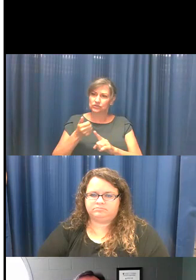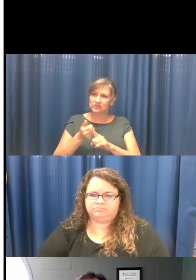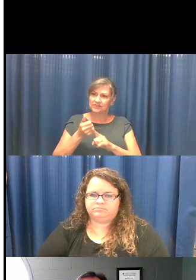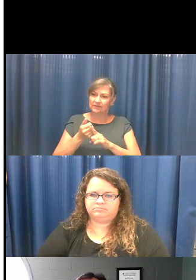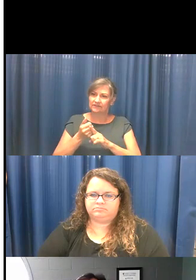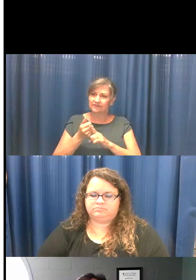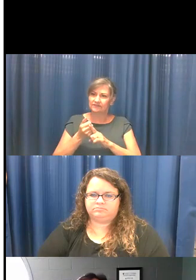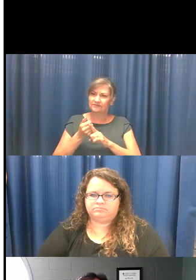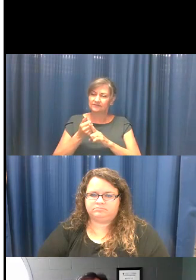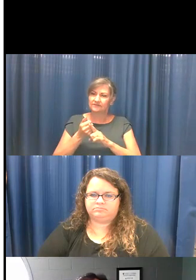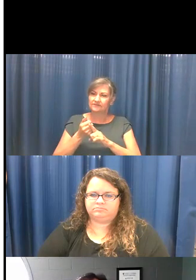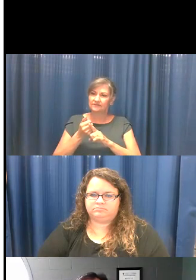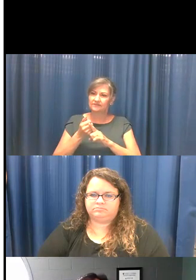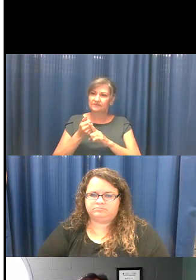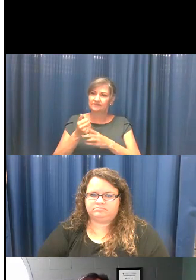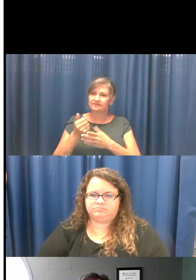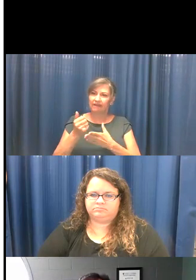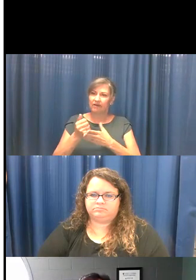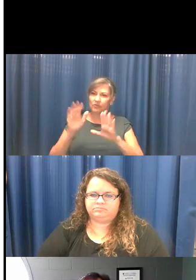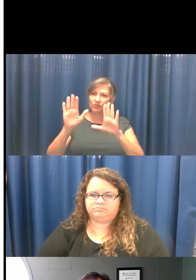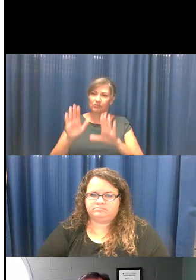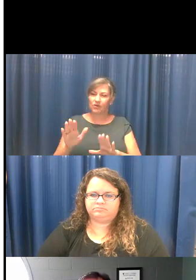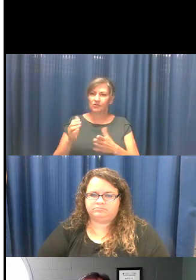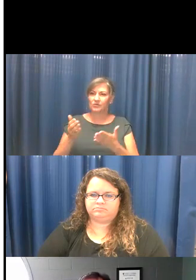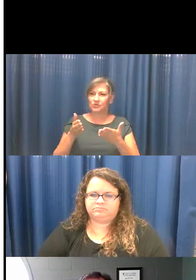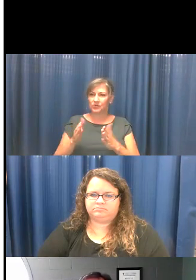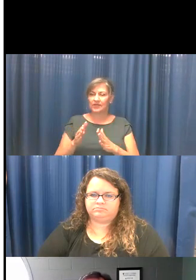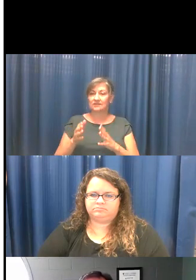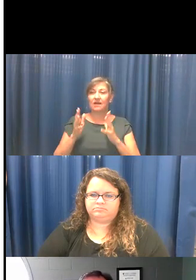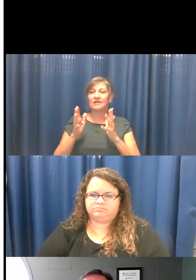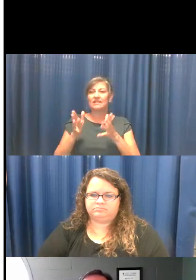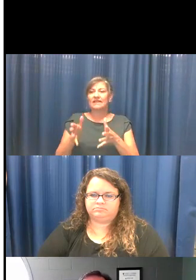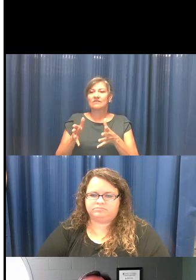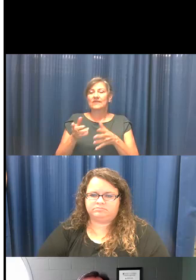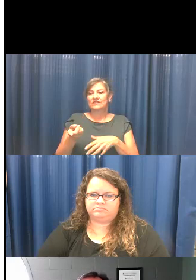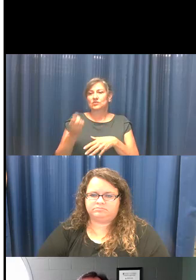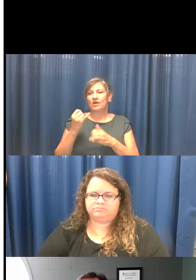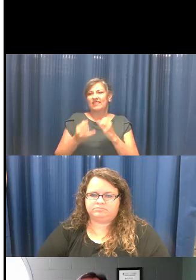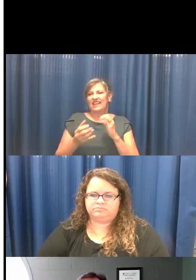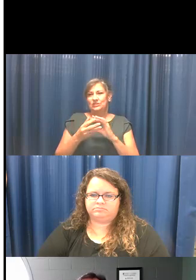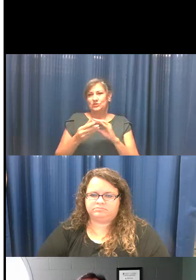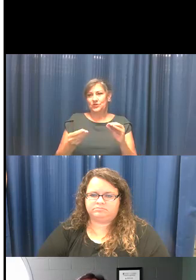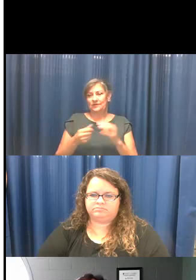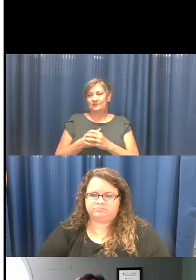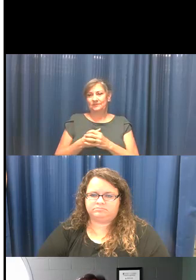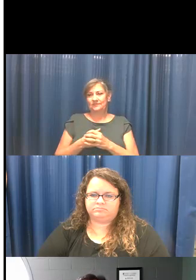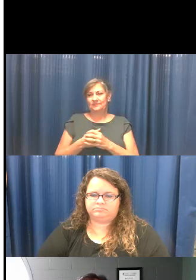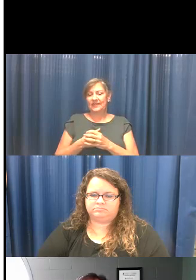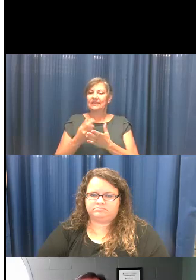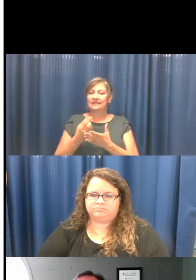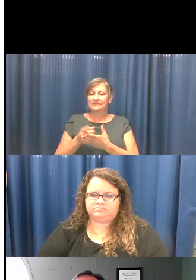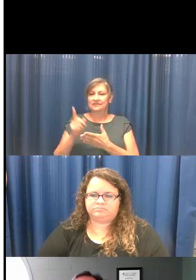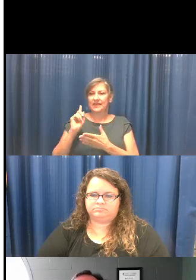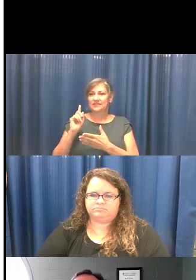in remarkable ways, and not just self-sufficiency. I'm going to leave you with just this one last story. This past week,